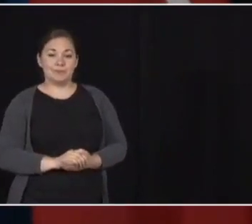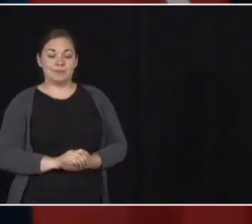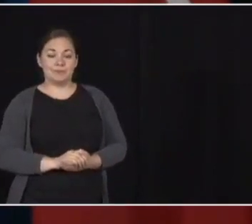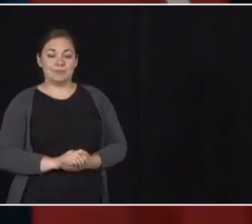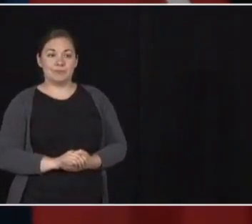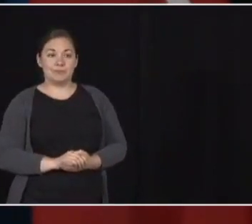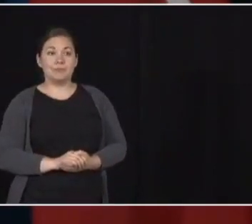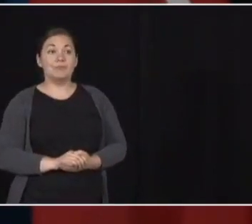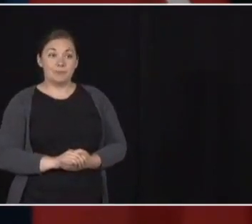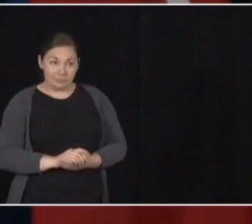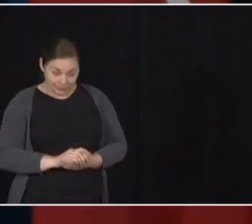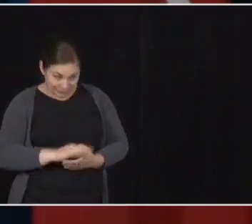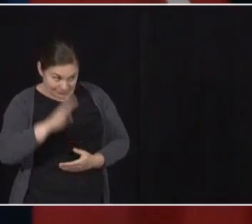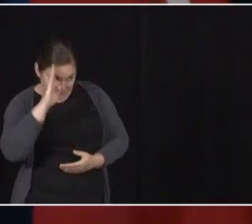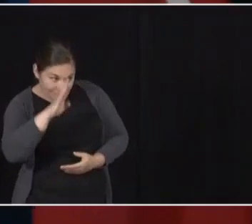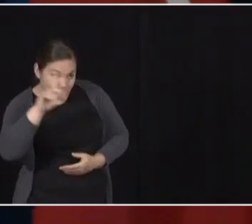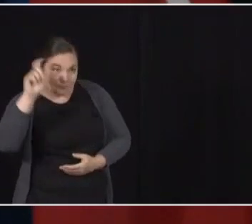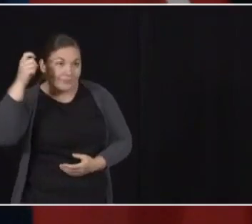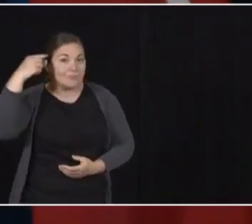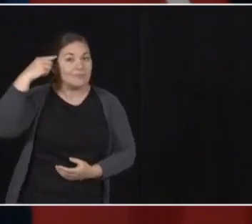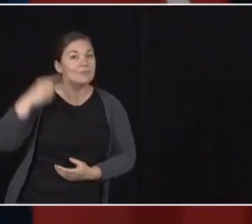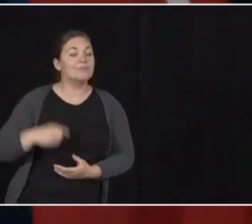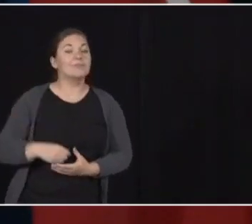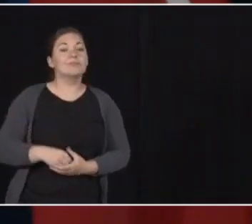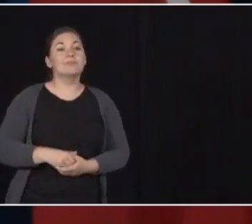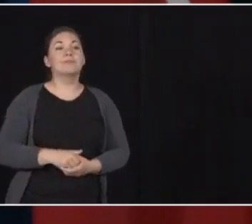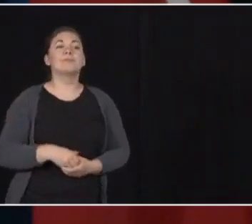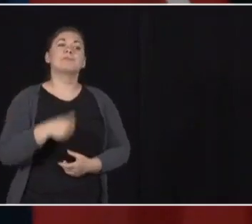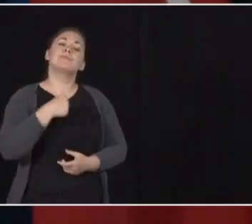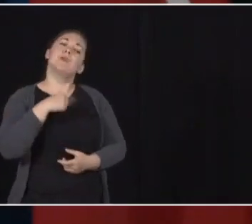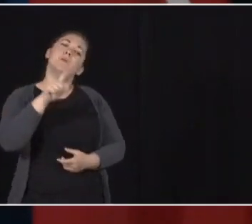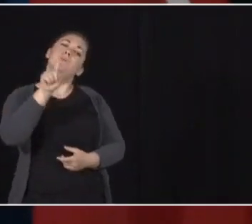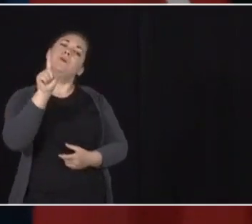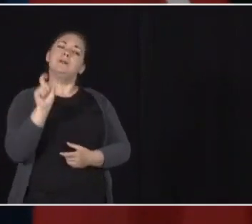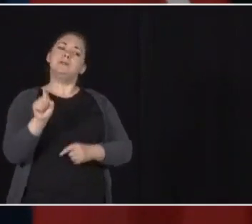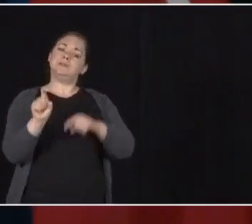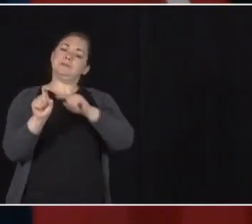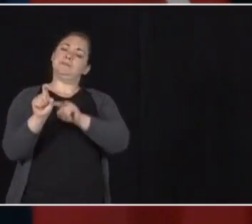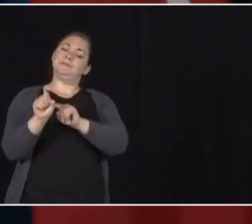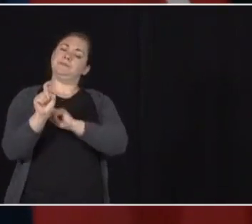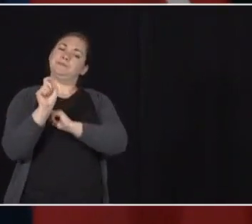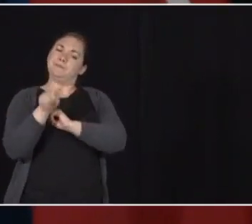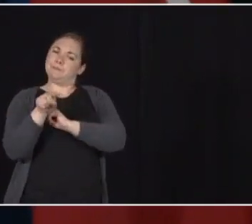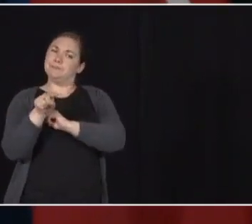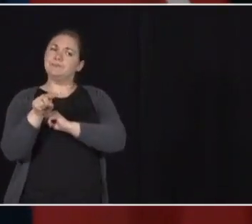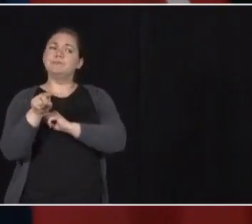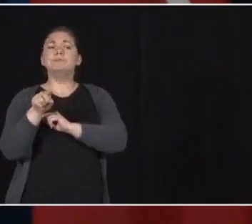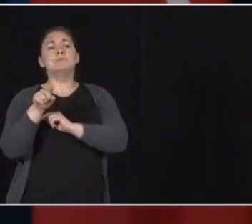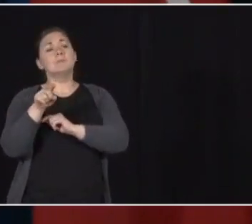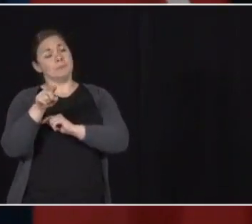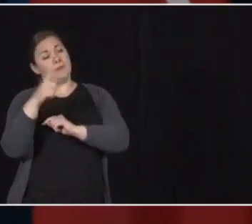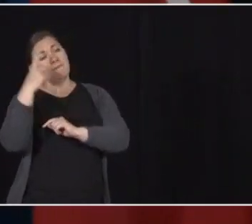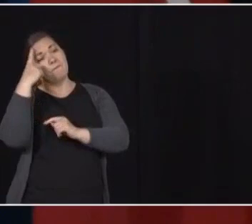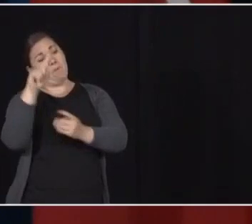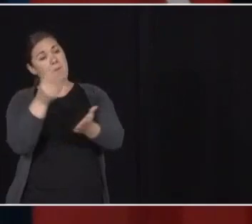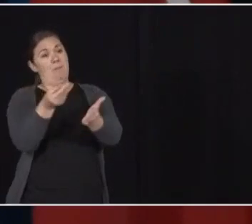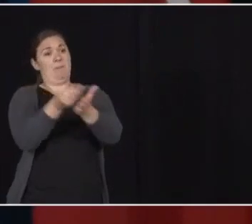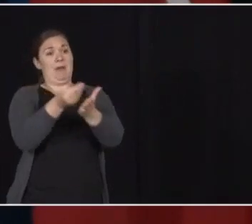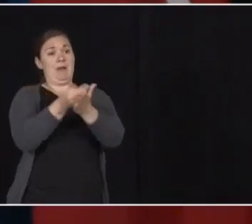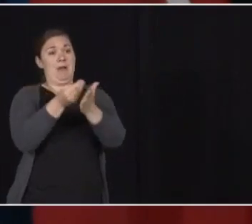Hi, Premier. Hi, Thanks for Christina. taking my question. Thank you. I wanted to ask you about funding for the